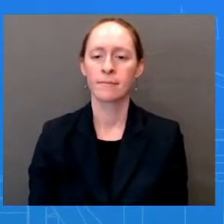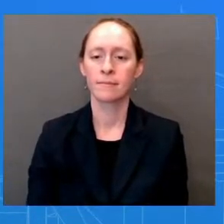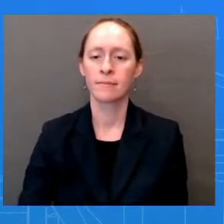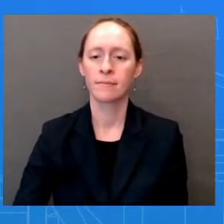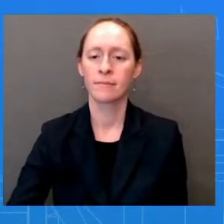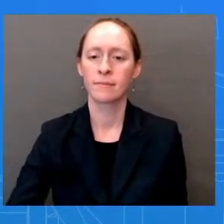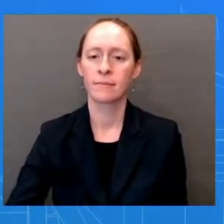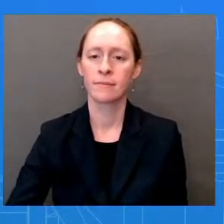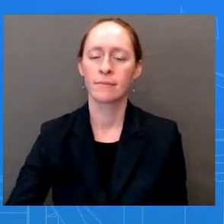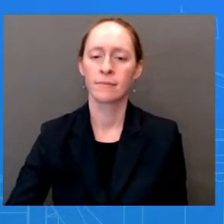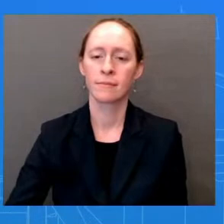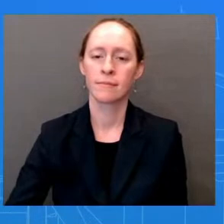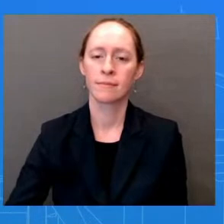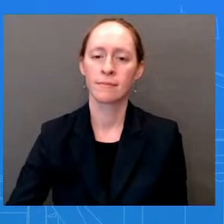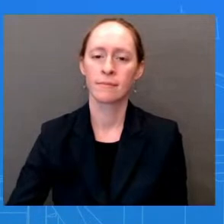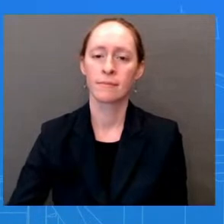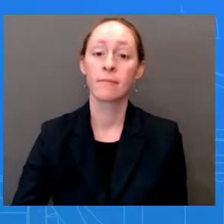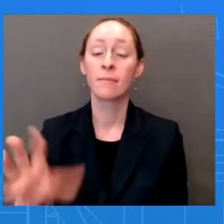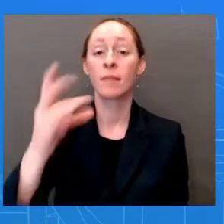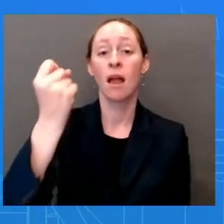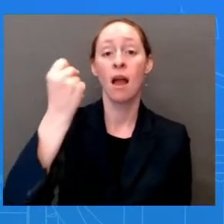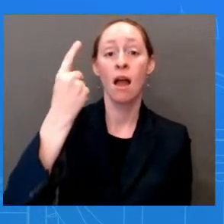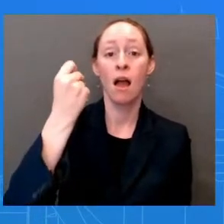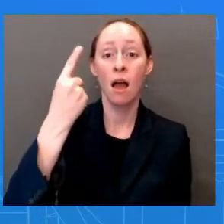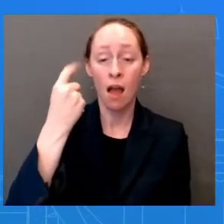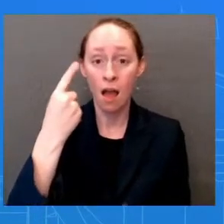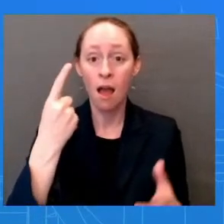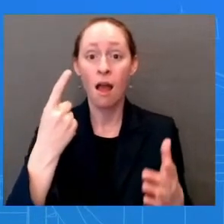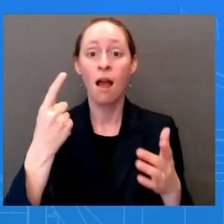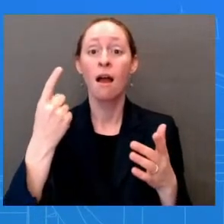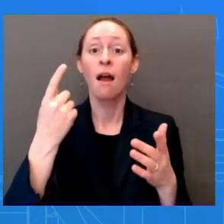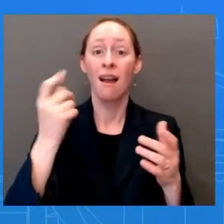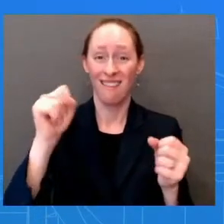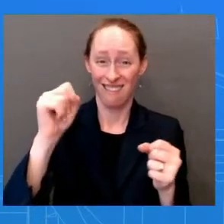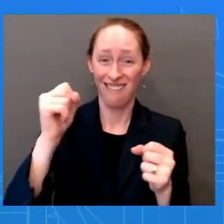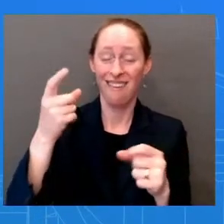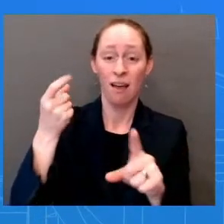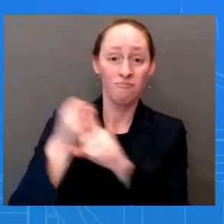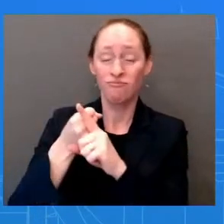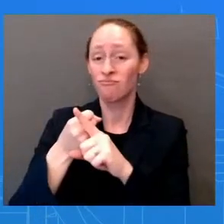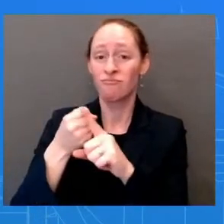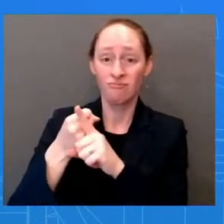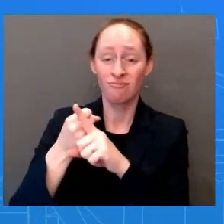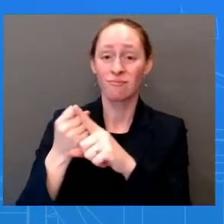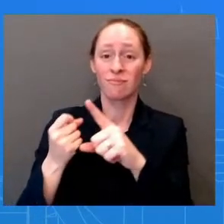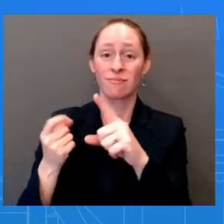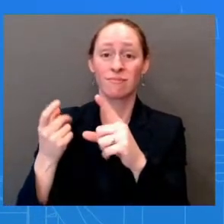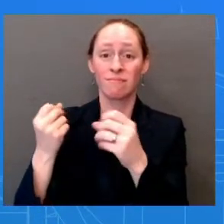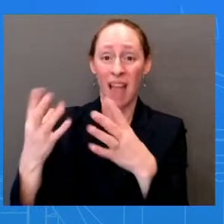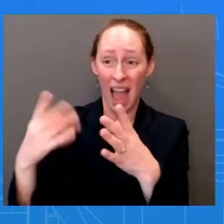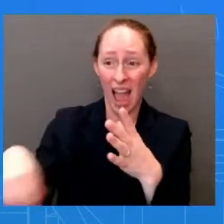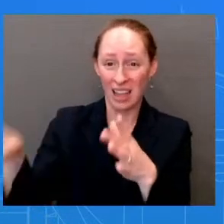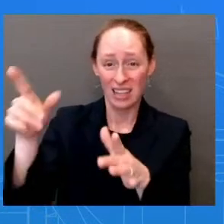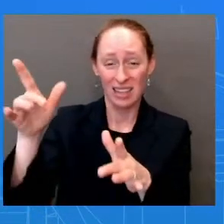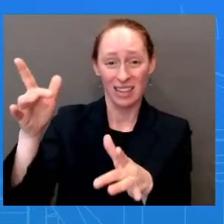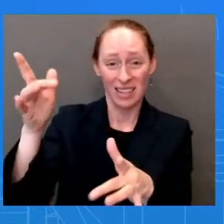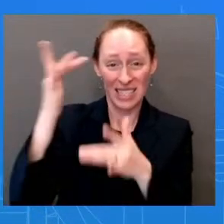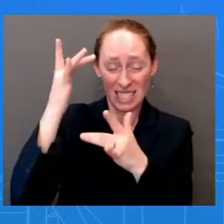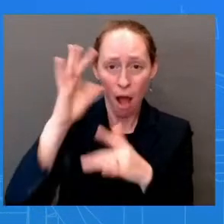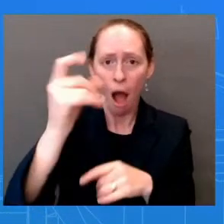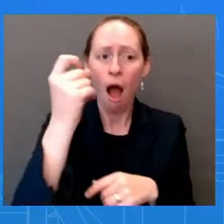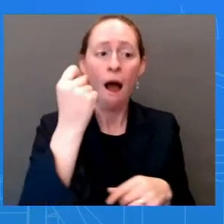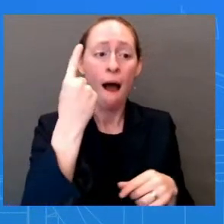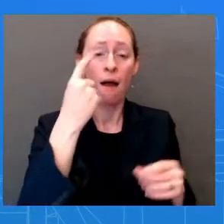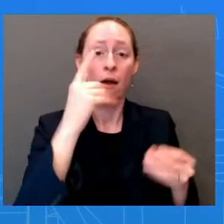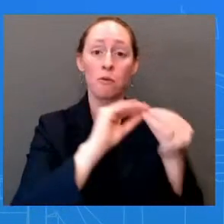that a combination of people who've been infected and boosted and vaccinated, or people who've been vaccinated and boosted and not